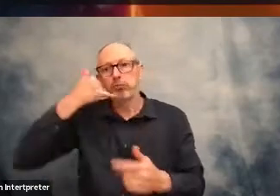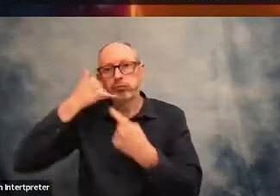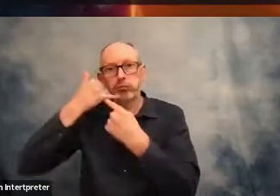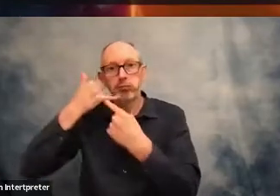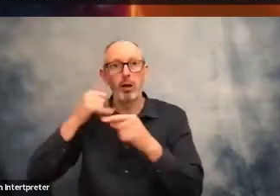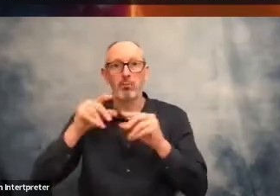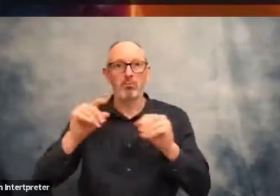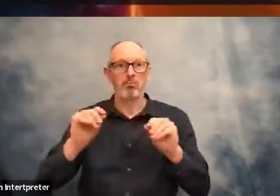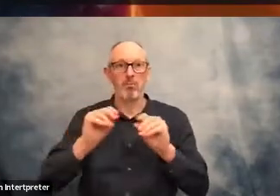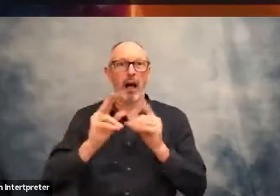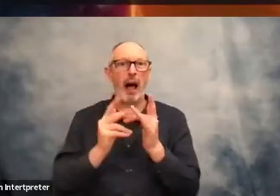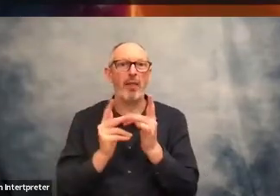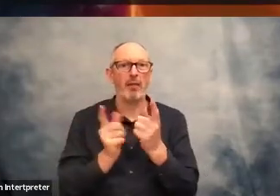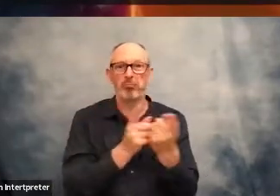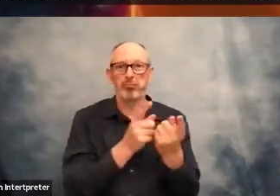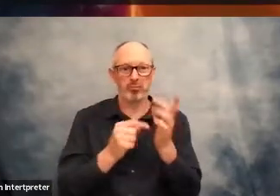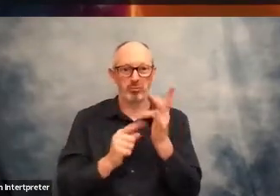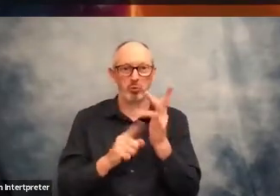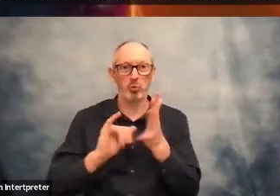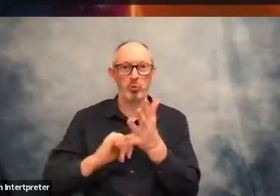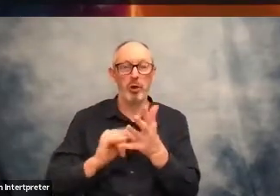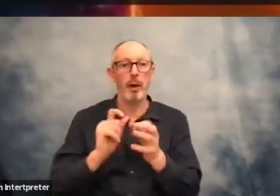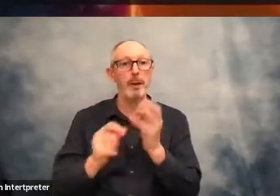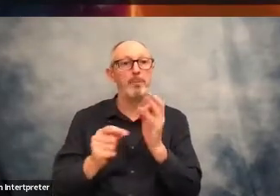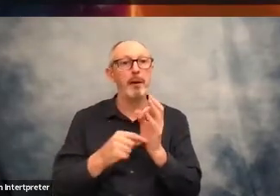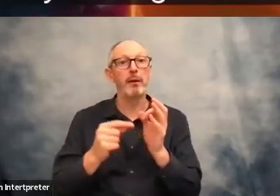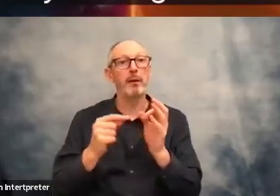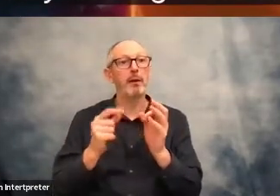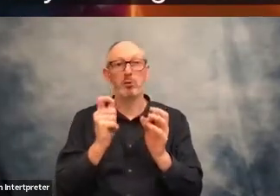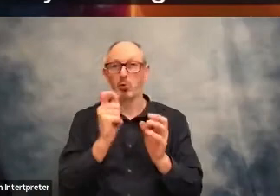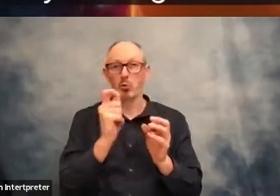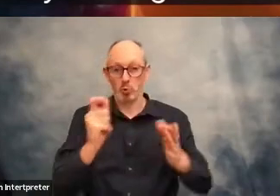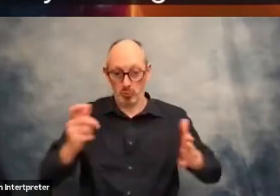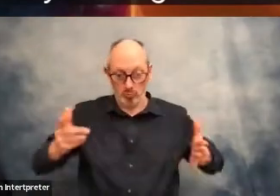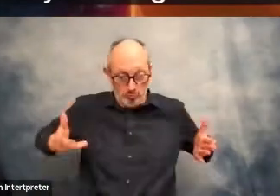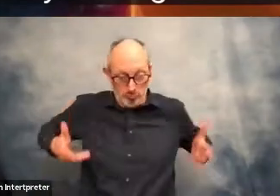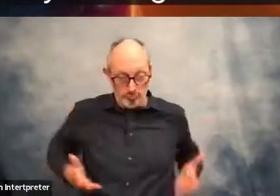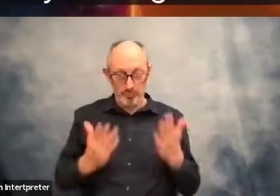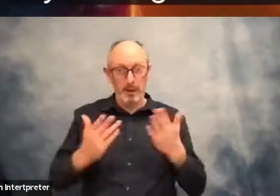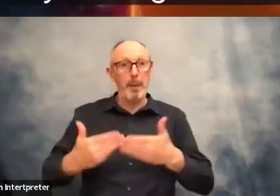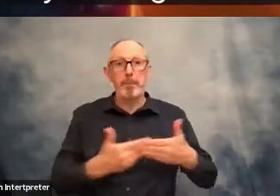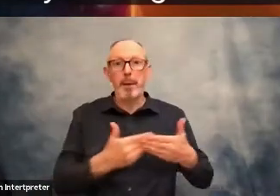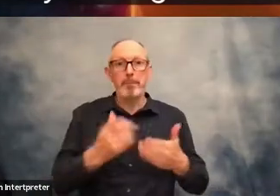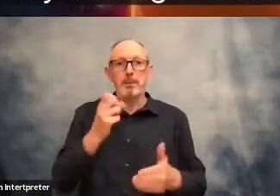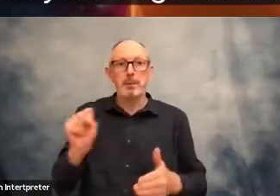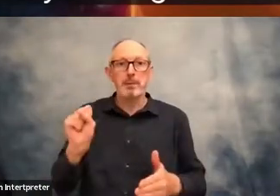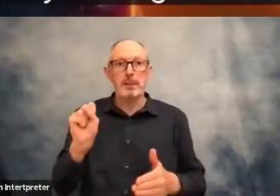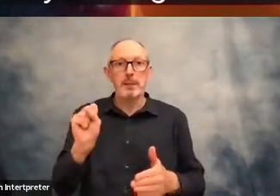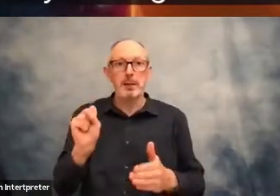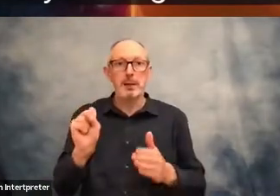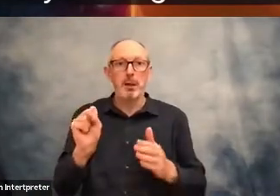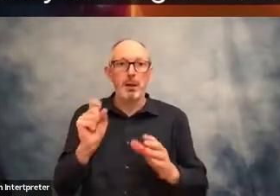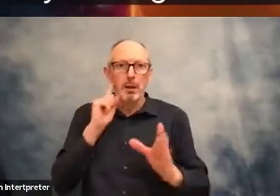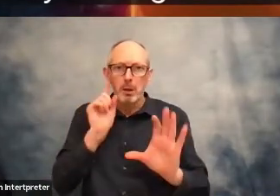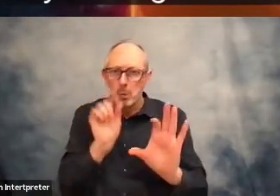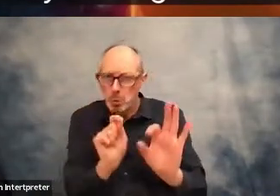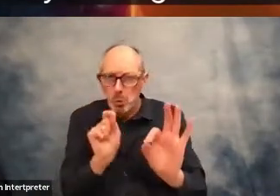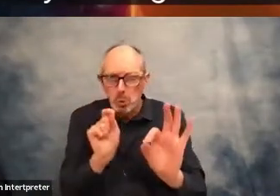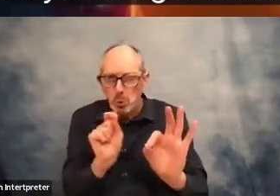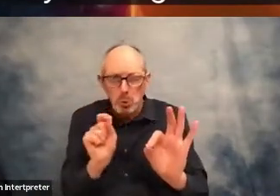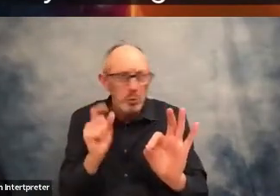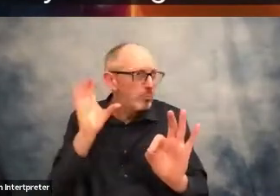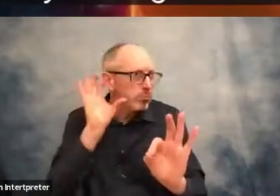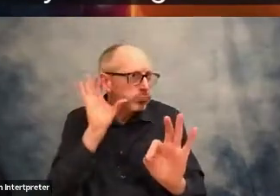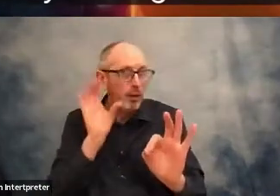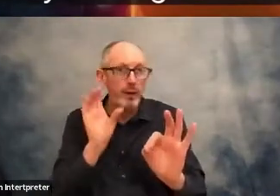Yet in labour wards today, in the final hours before birth, babies are still monitored by technology that began more than 50 years ago.